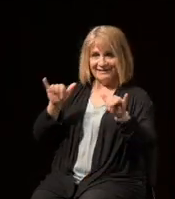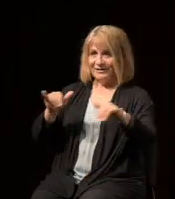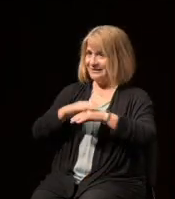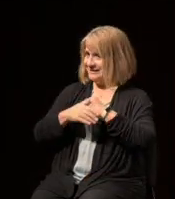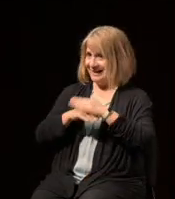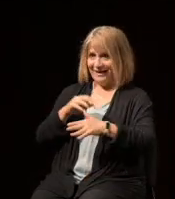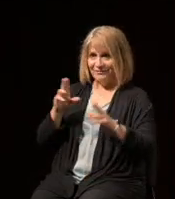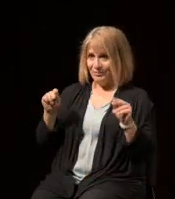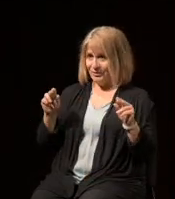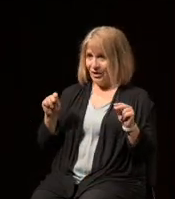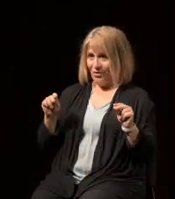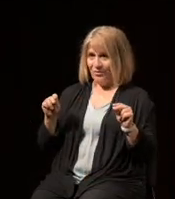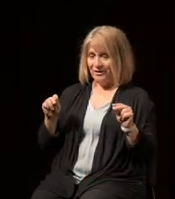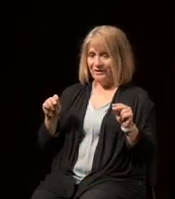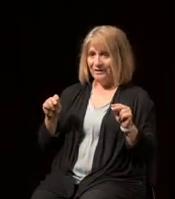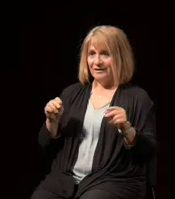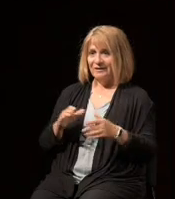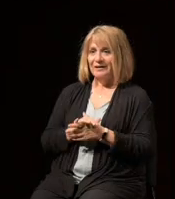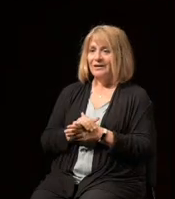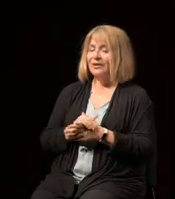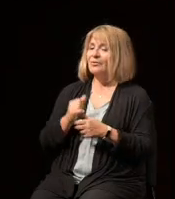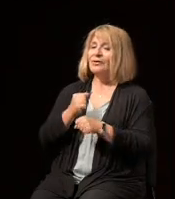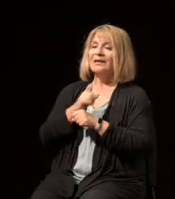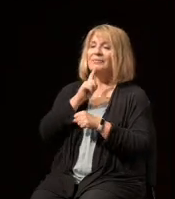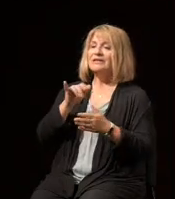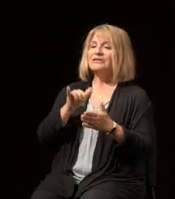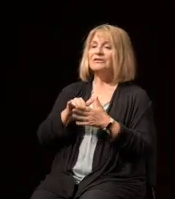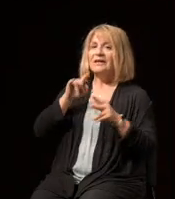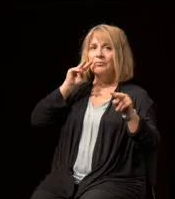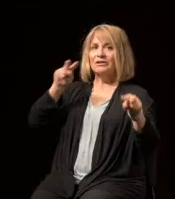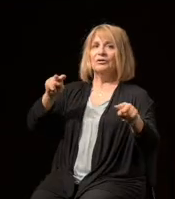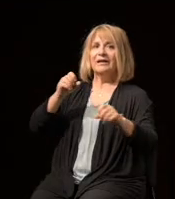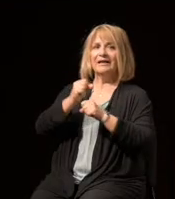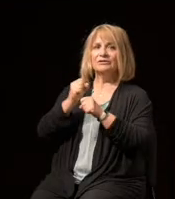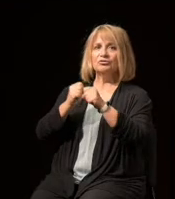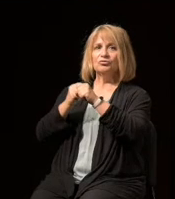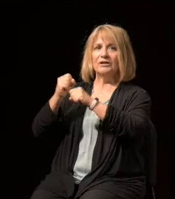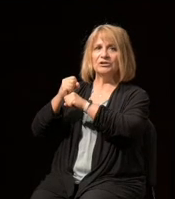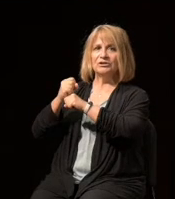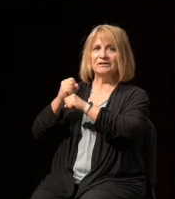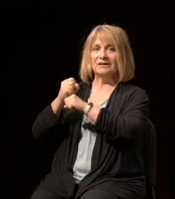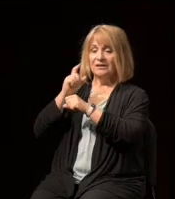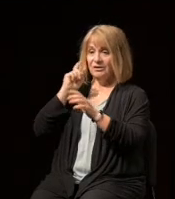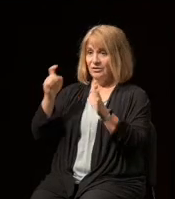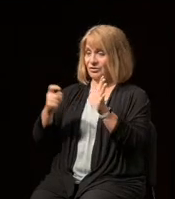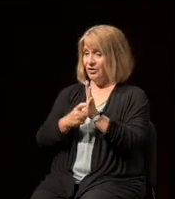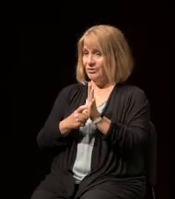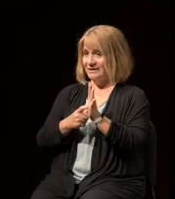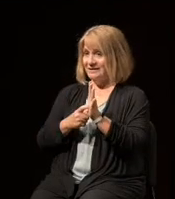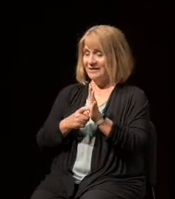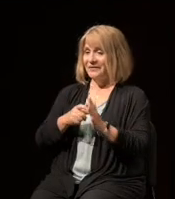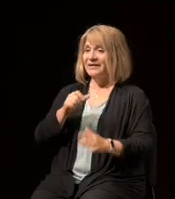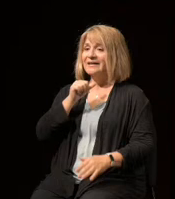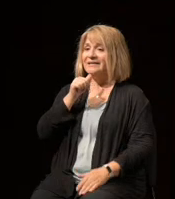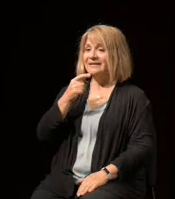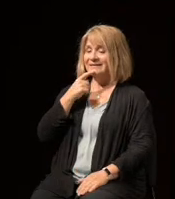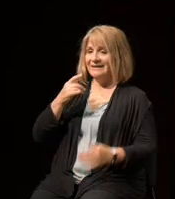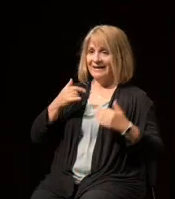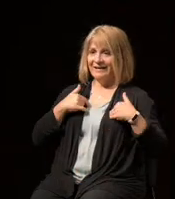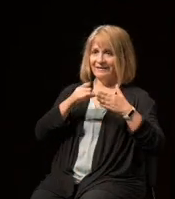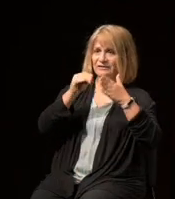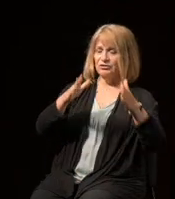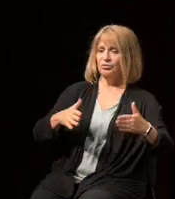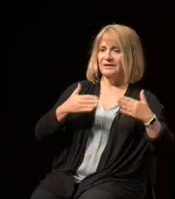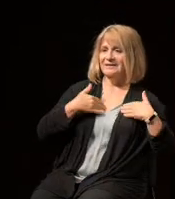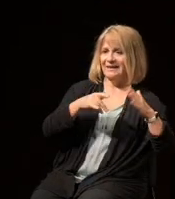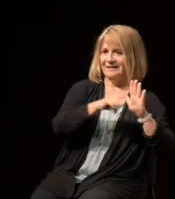we're going to make sure that we're going to look at our structures. Notice that it didn't say initially that the students have deficits and we've got to fix and